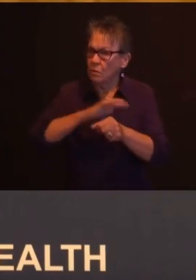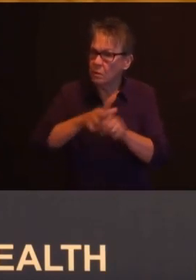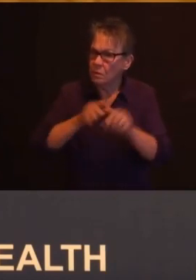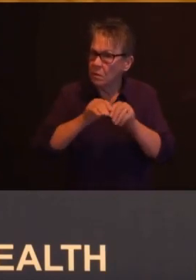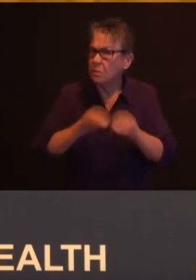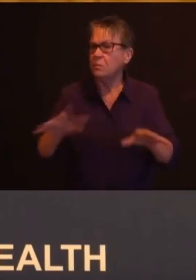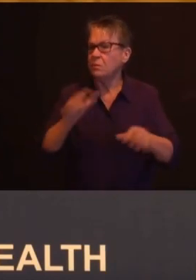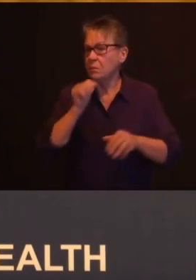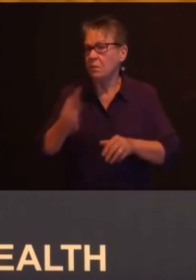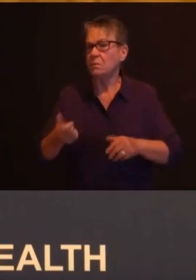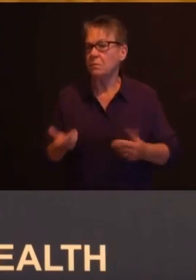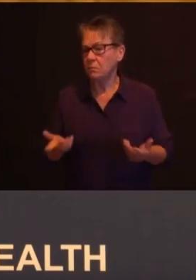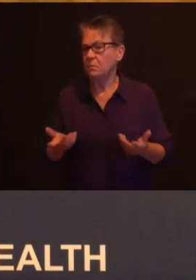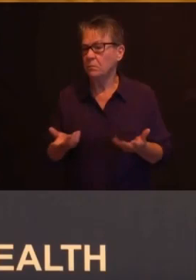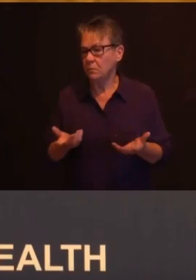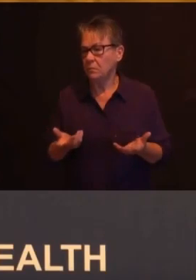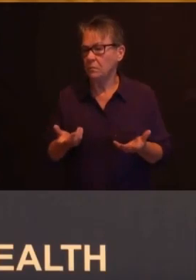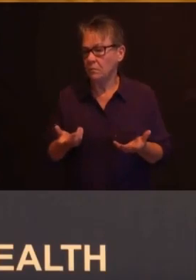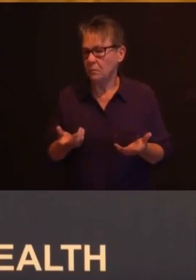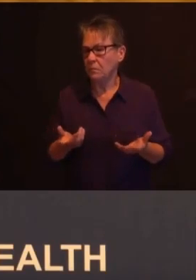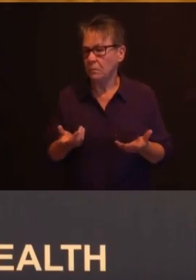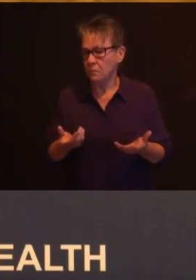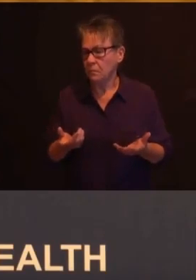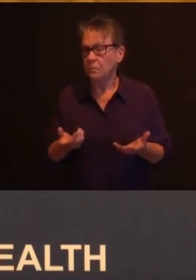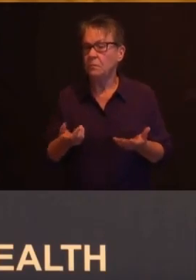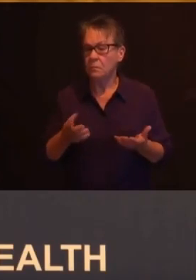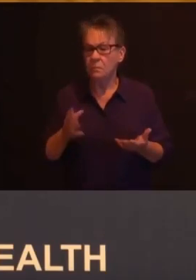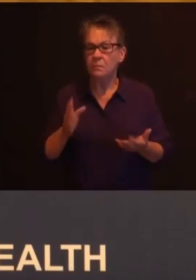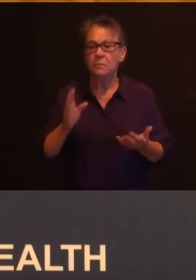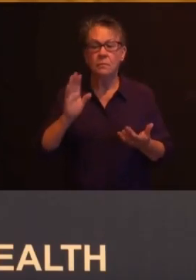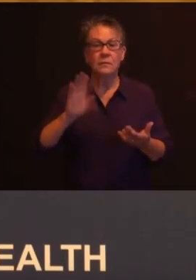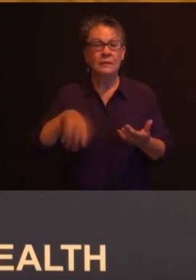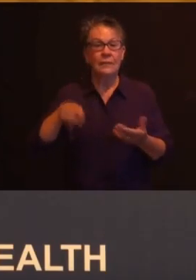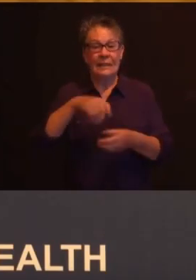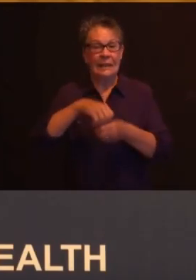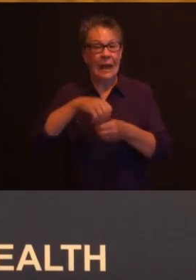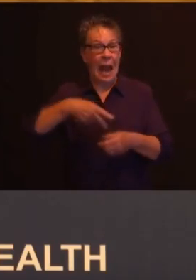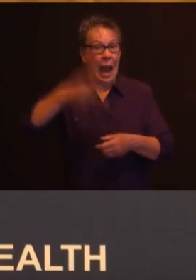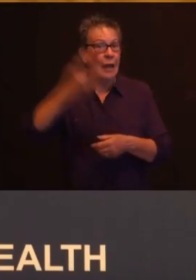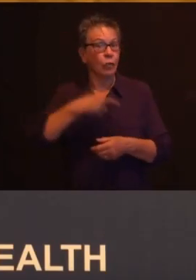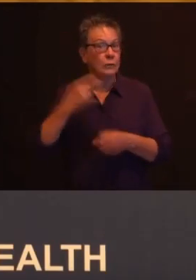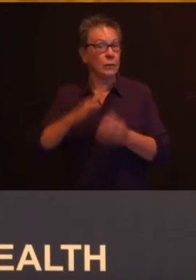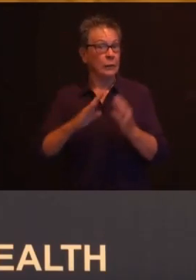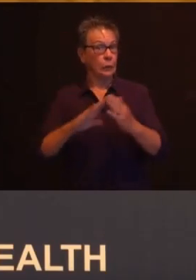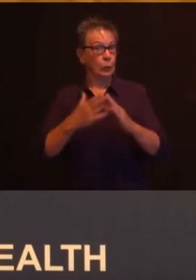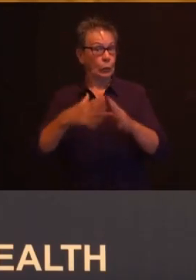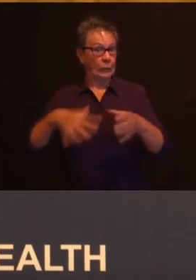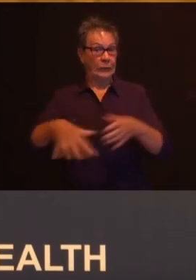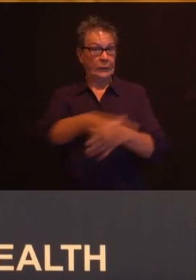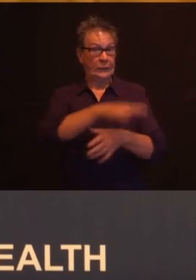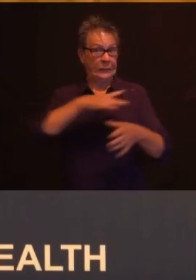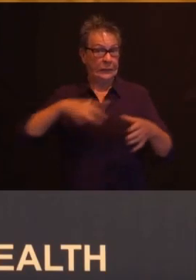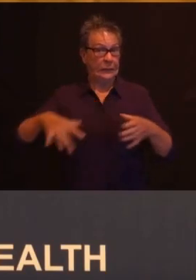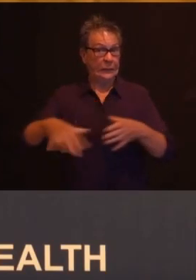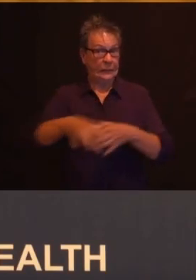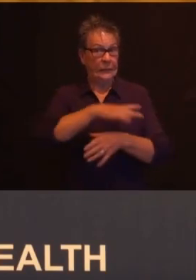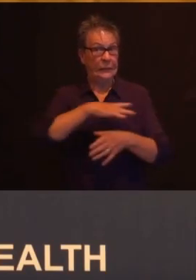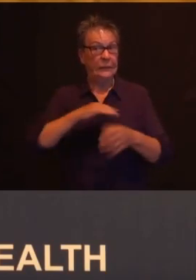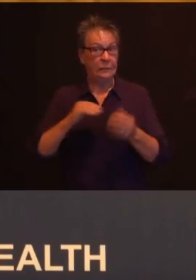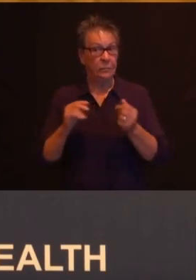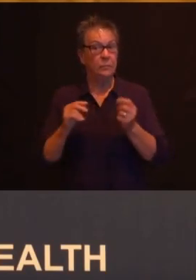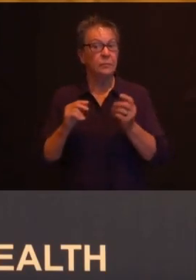particularly exposed, our objective has been from moment one to test the entirety of that community. And